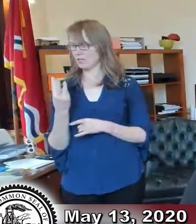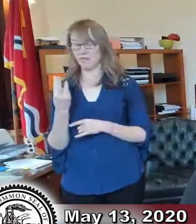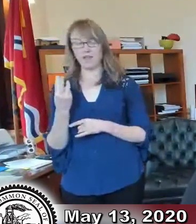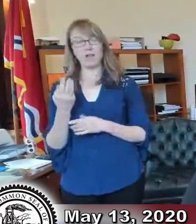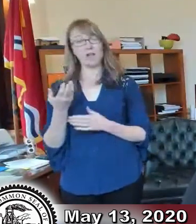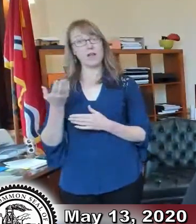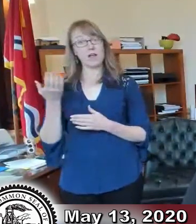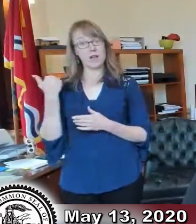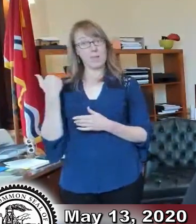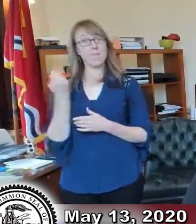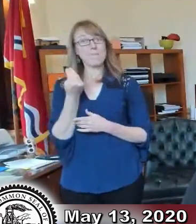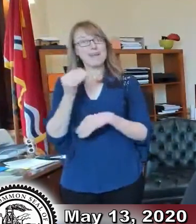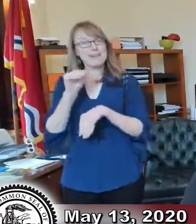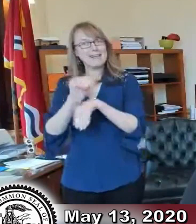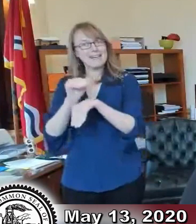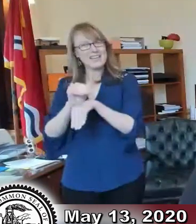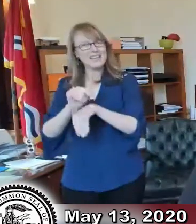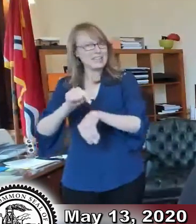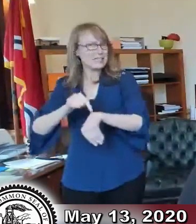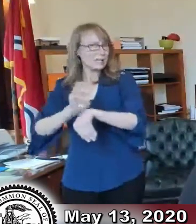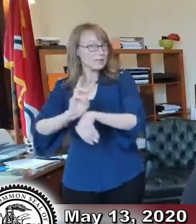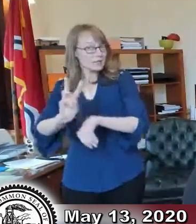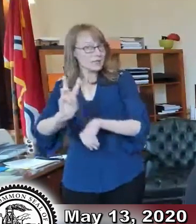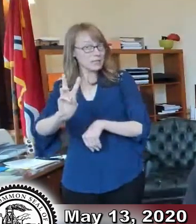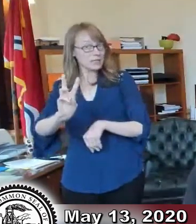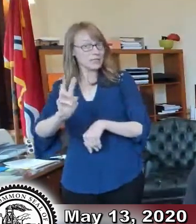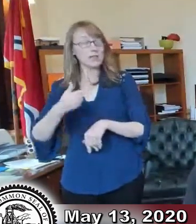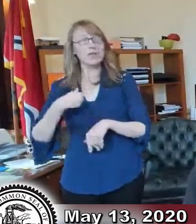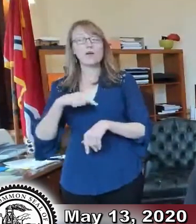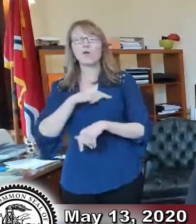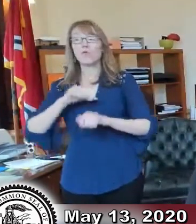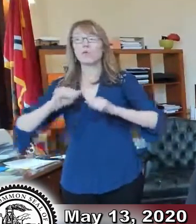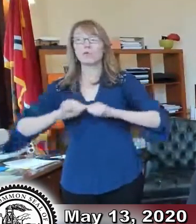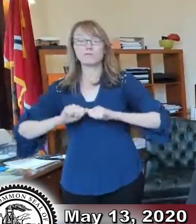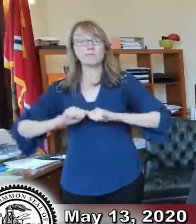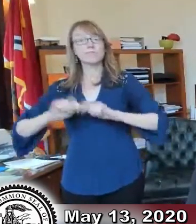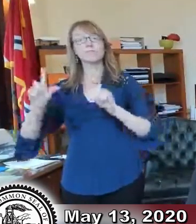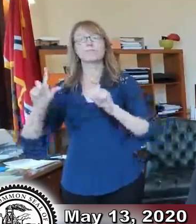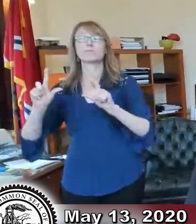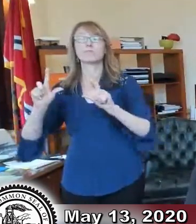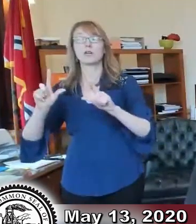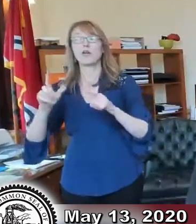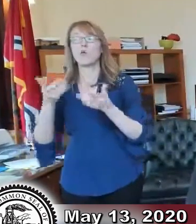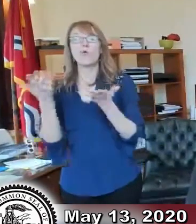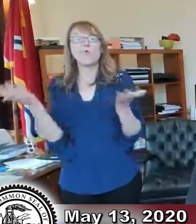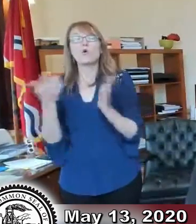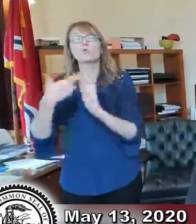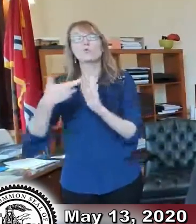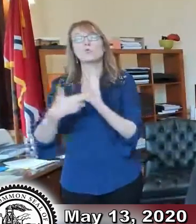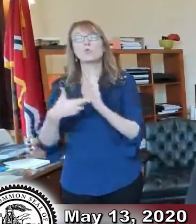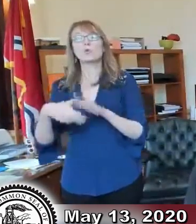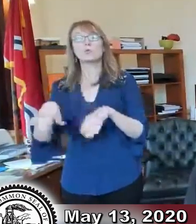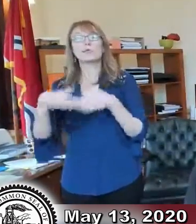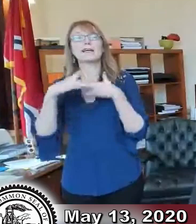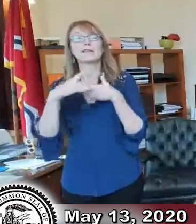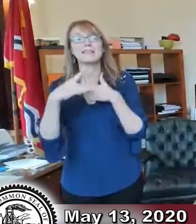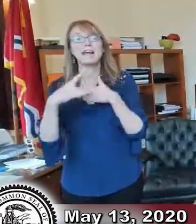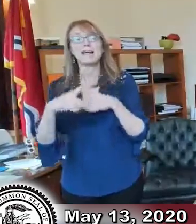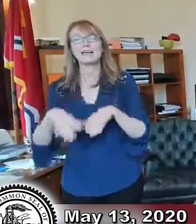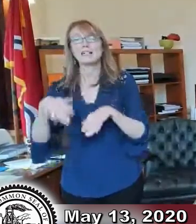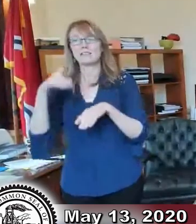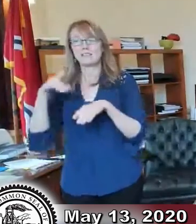evening, around 6 o'clock, we released the standards and the guidance for in each industry